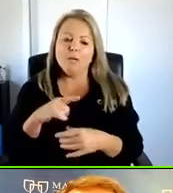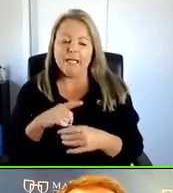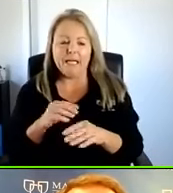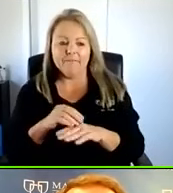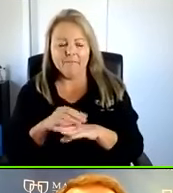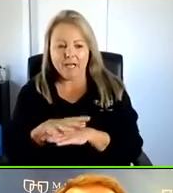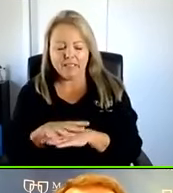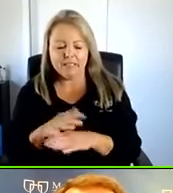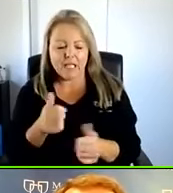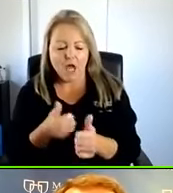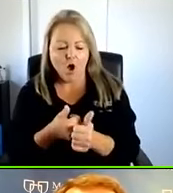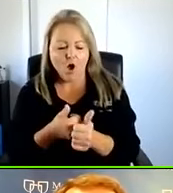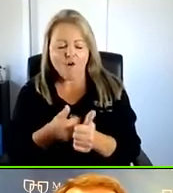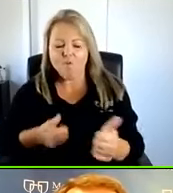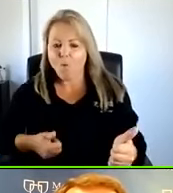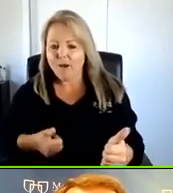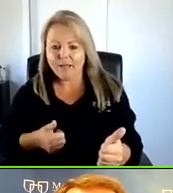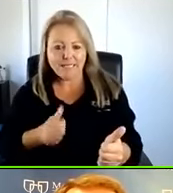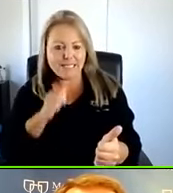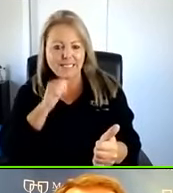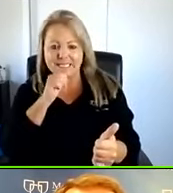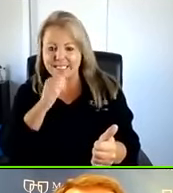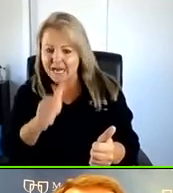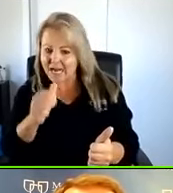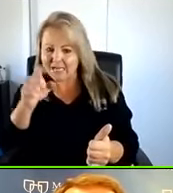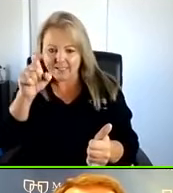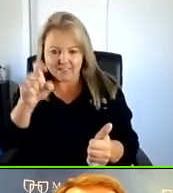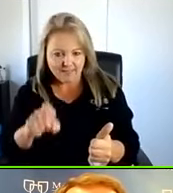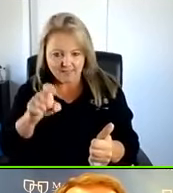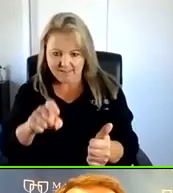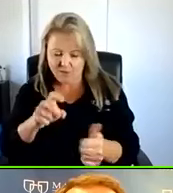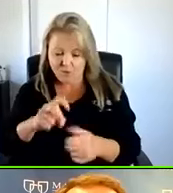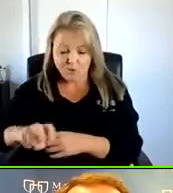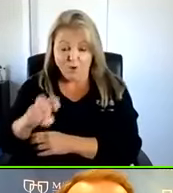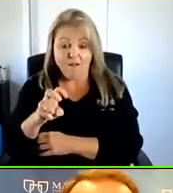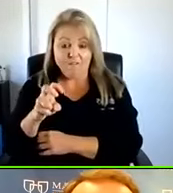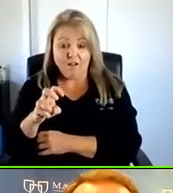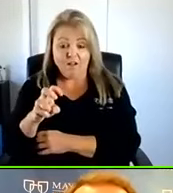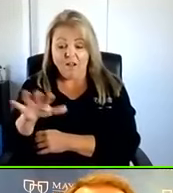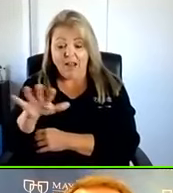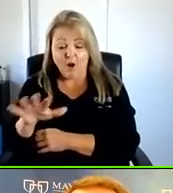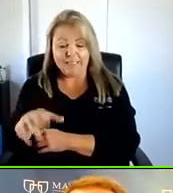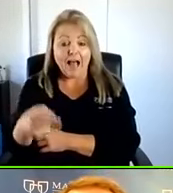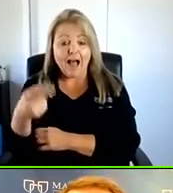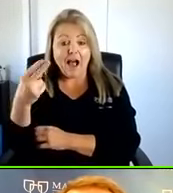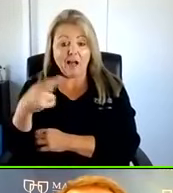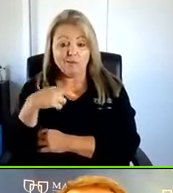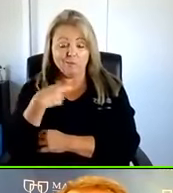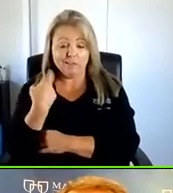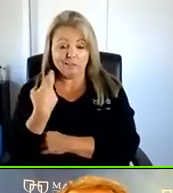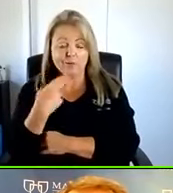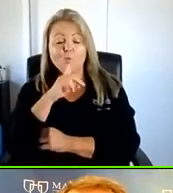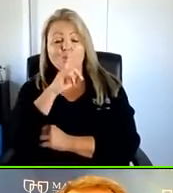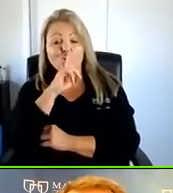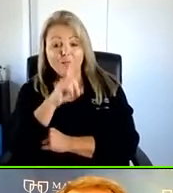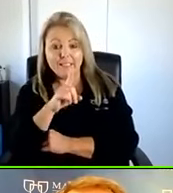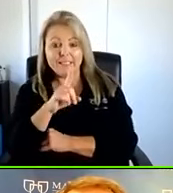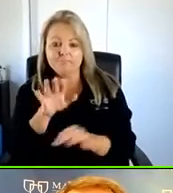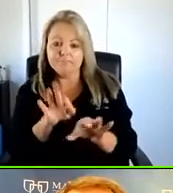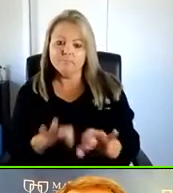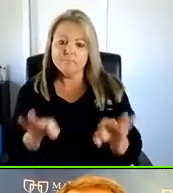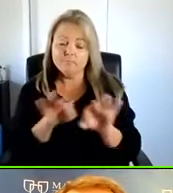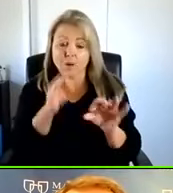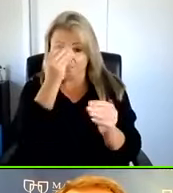avoiding unnecessary travel, especially to areas with a higher risk. And really the big message is